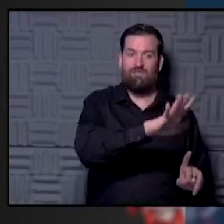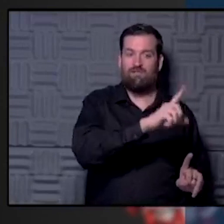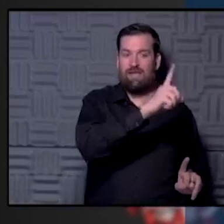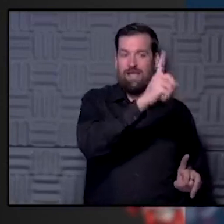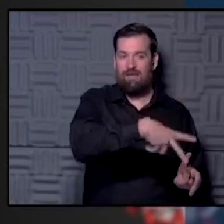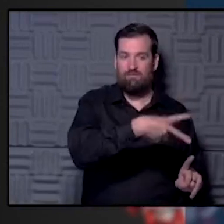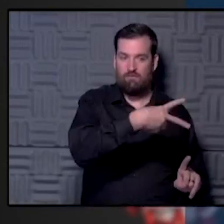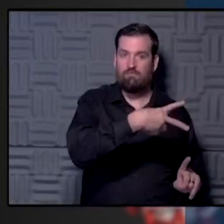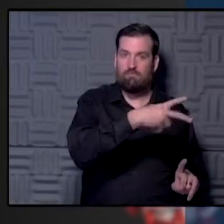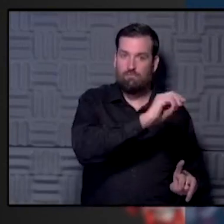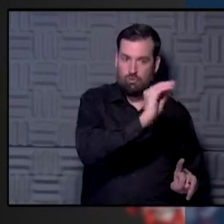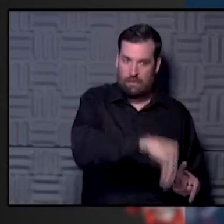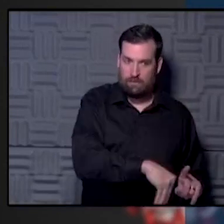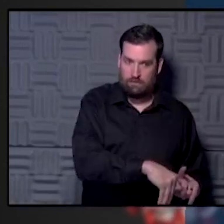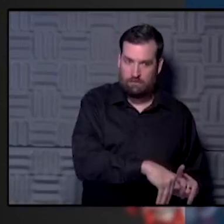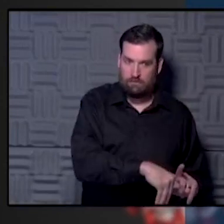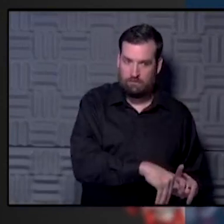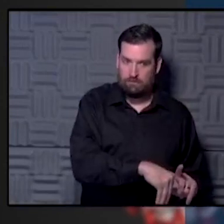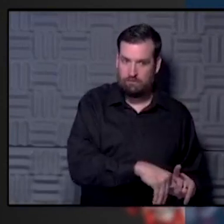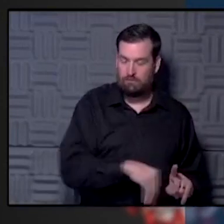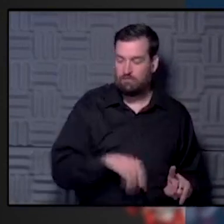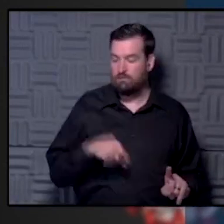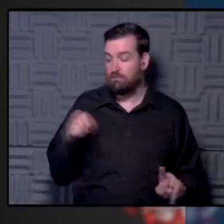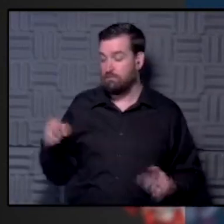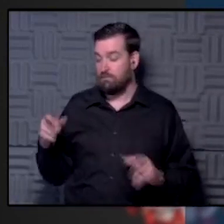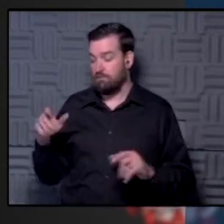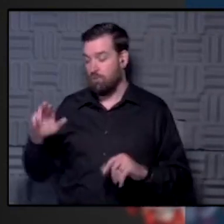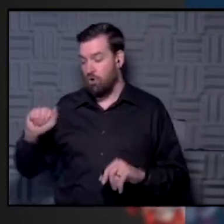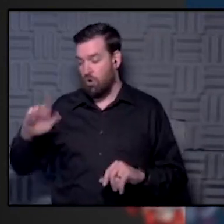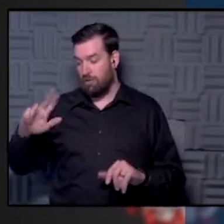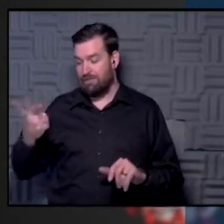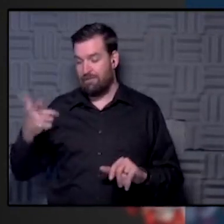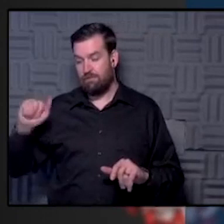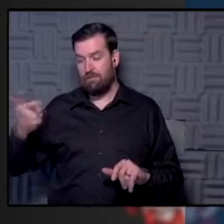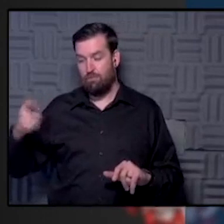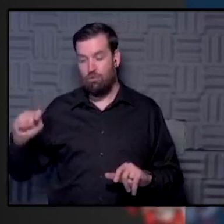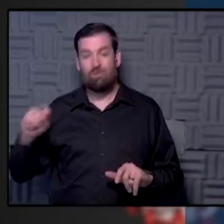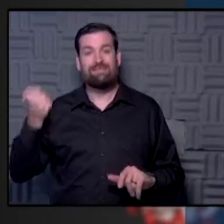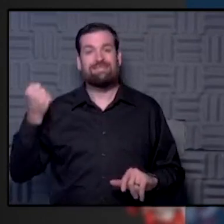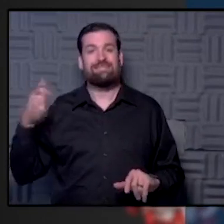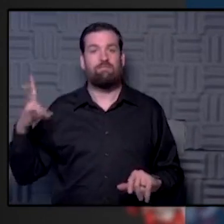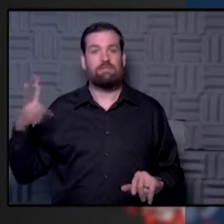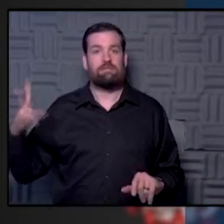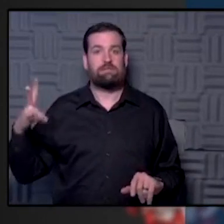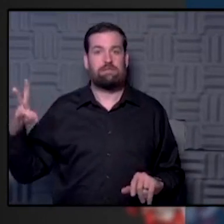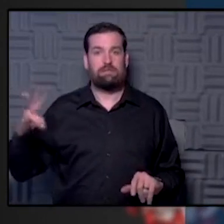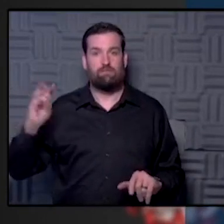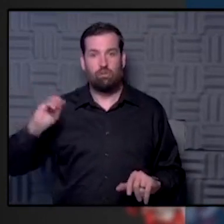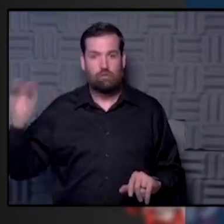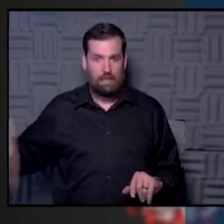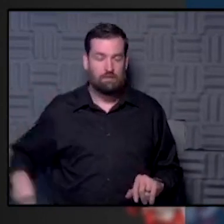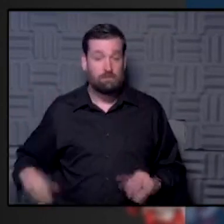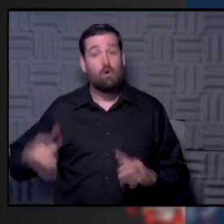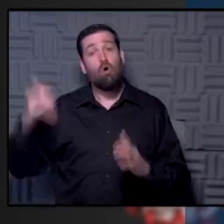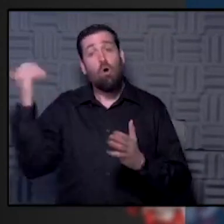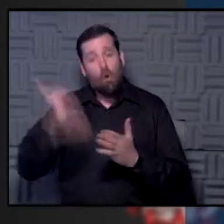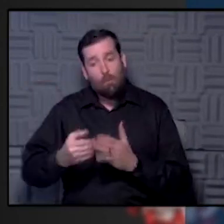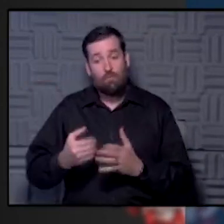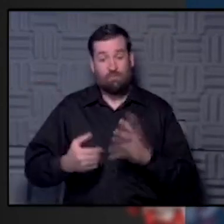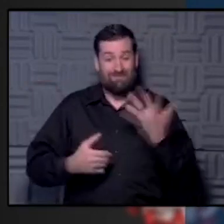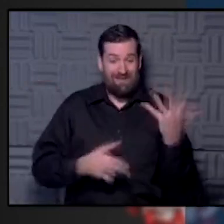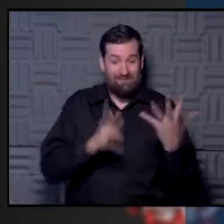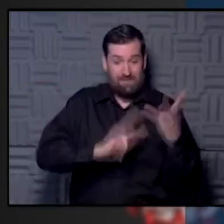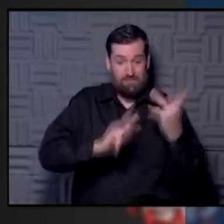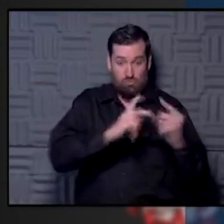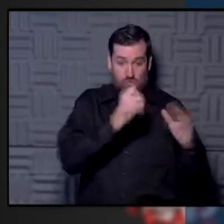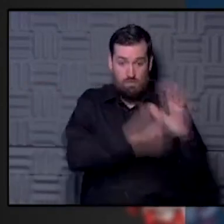5.5% roughly of our admissions. In August and September, it was 17%. So nearly 1 in 5 that's in the hospital in